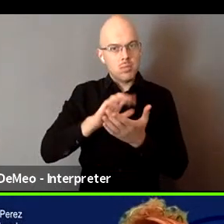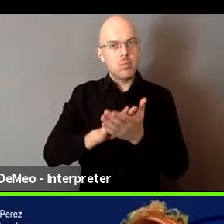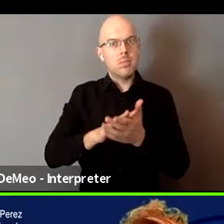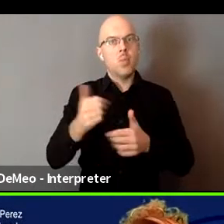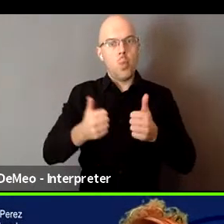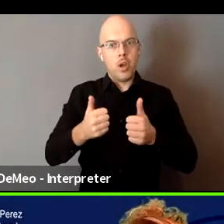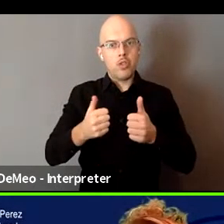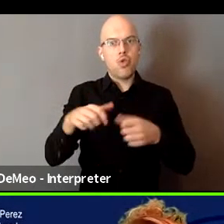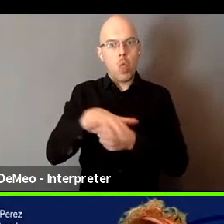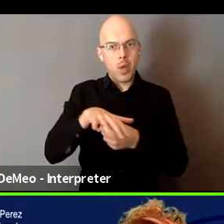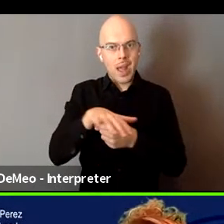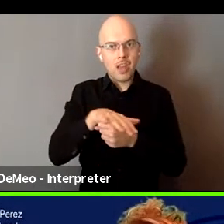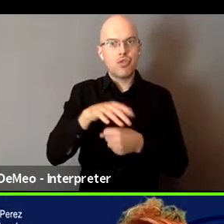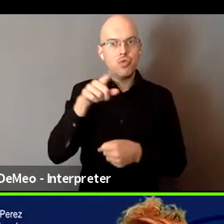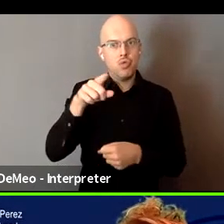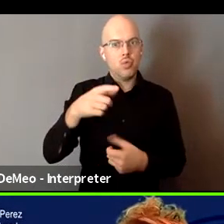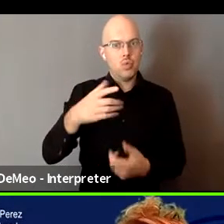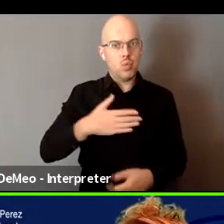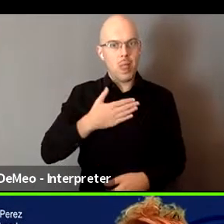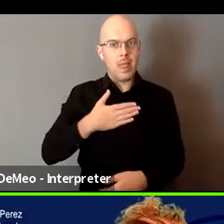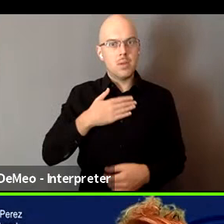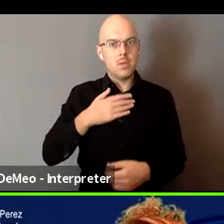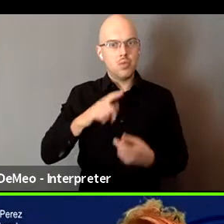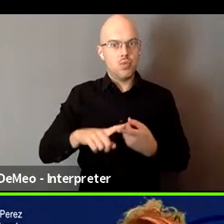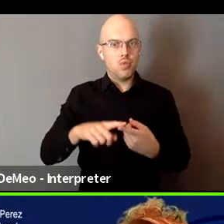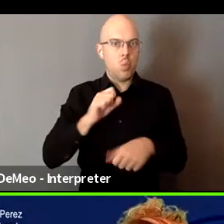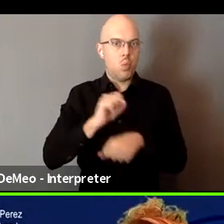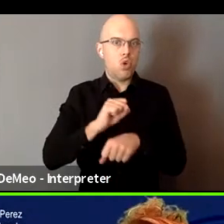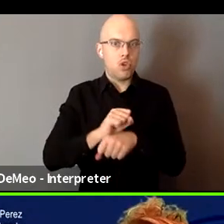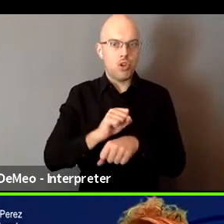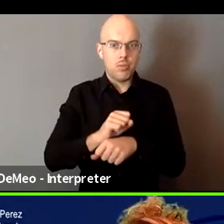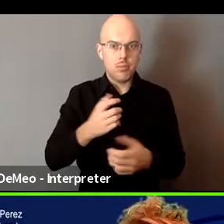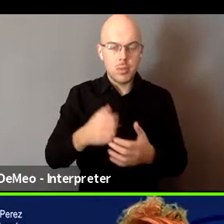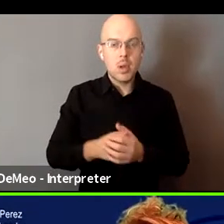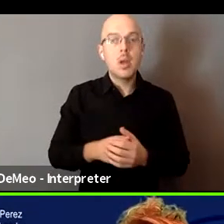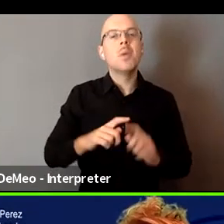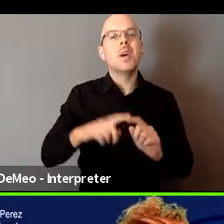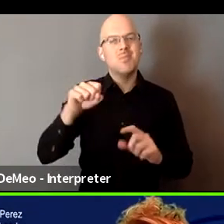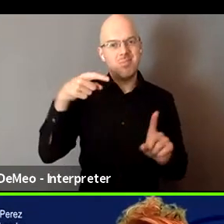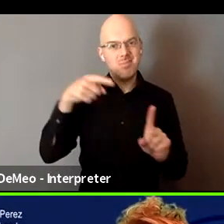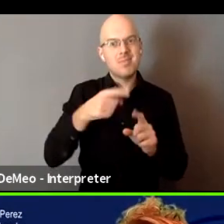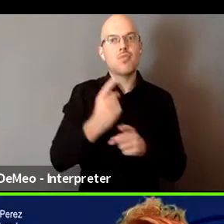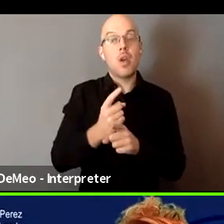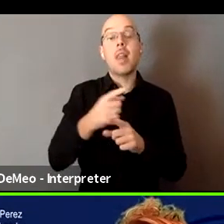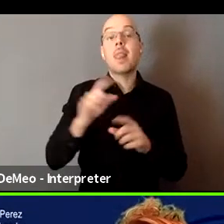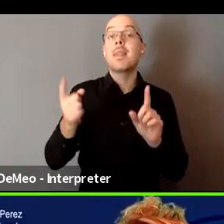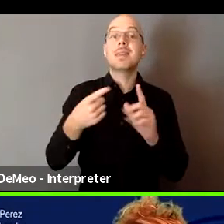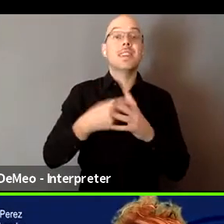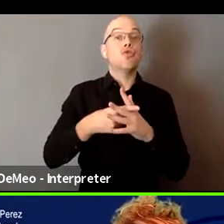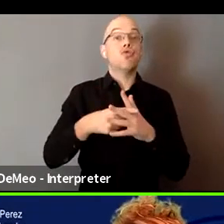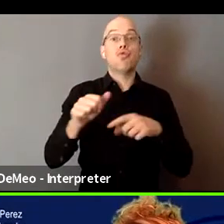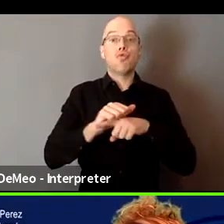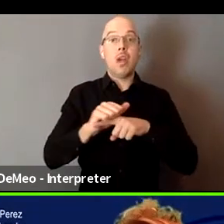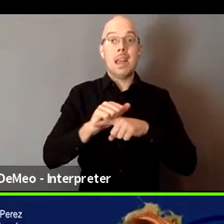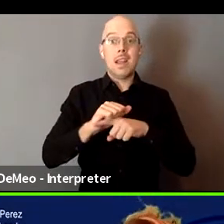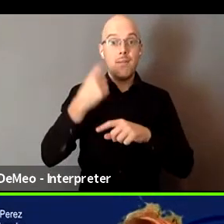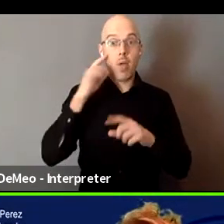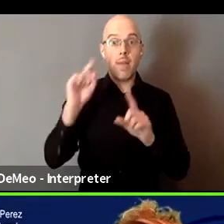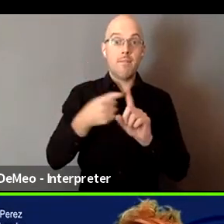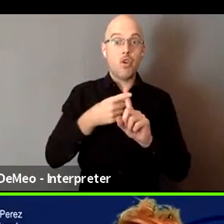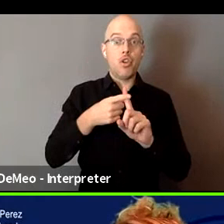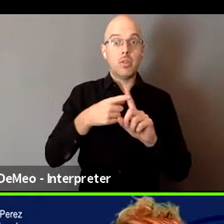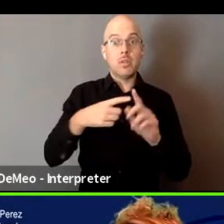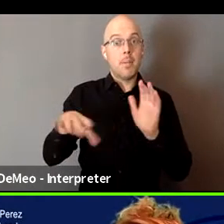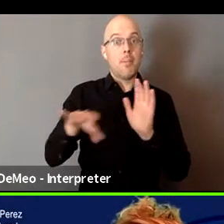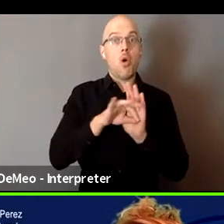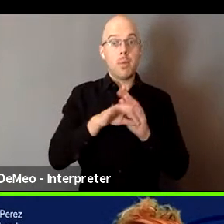actually would like to be considered for. But yes, the training itself, initial training for that first appointment prior